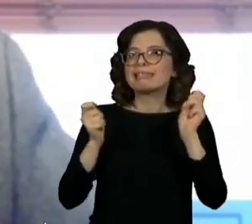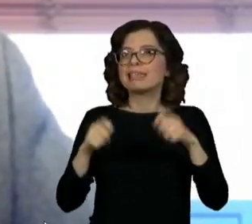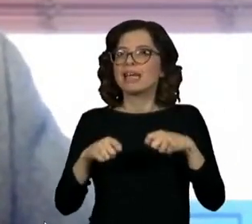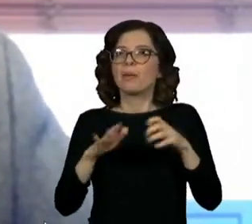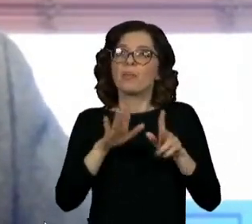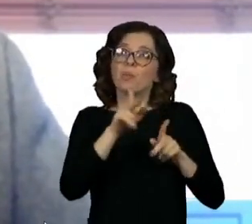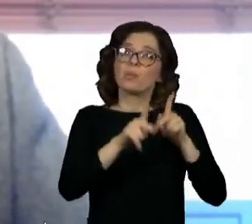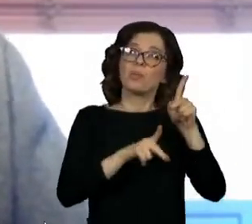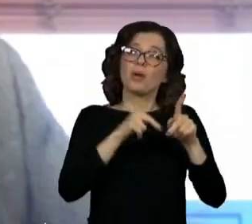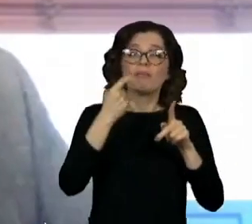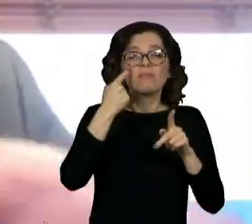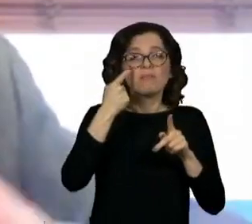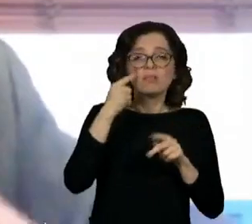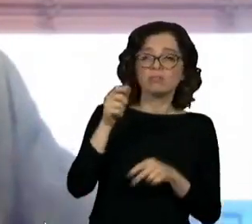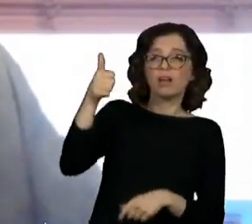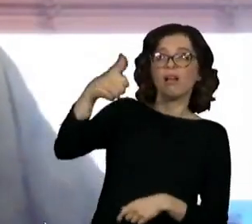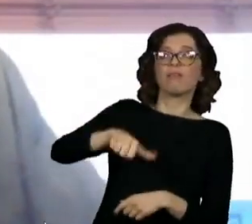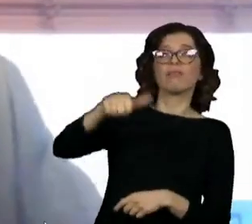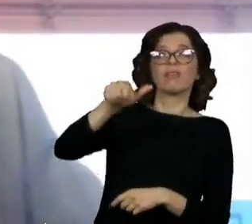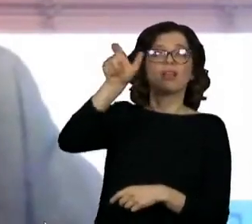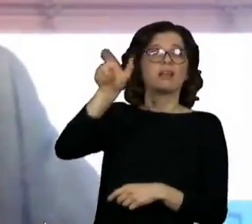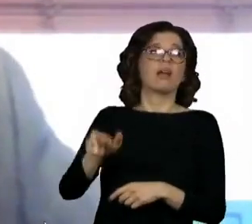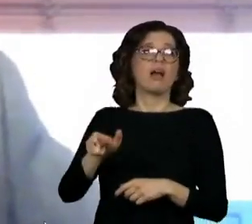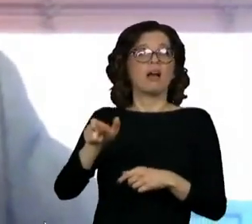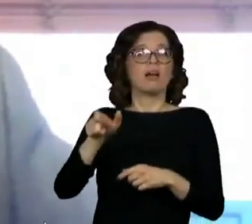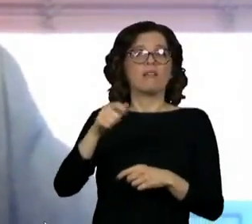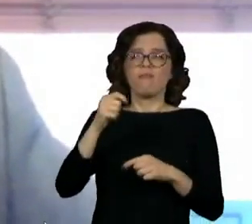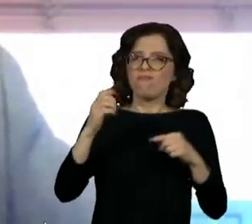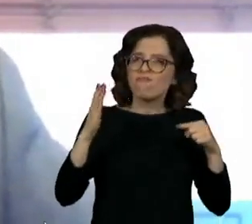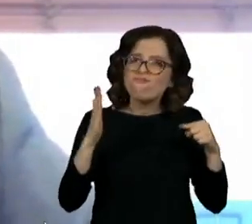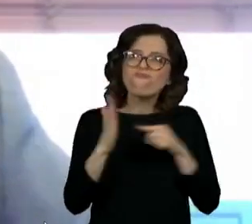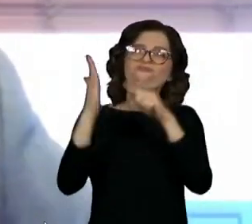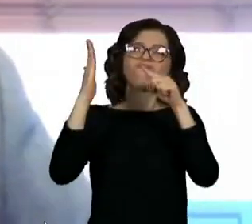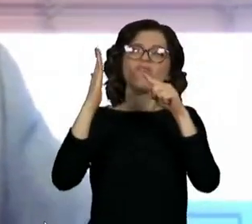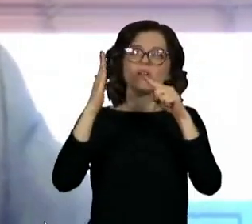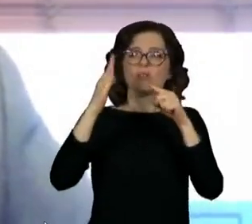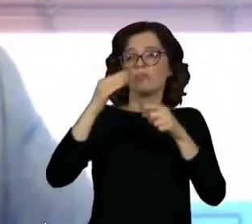to an outsider, to somebody who denounces the entire political elite. Joel.